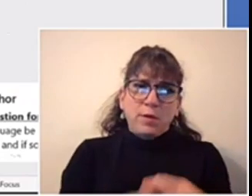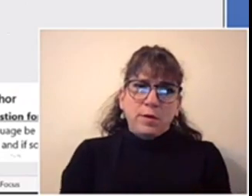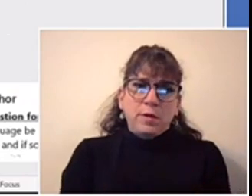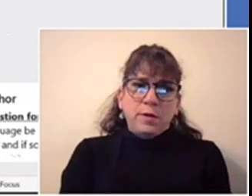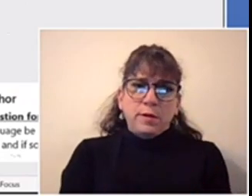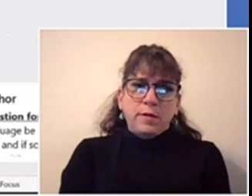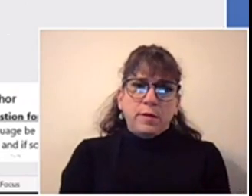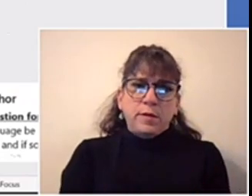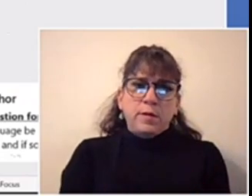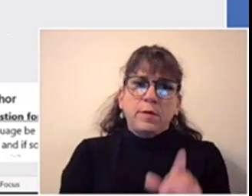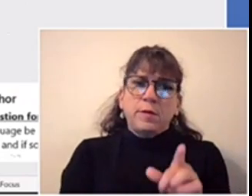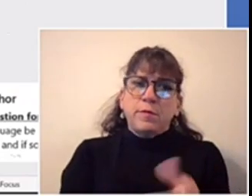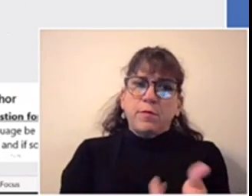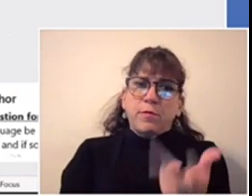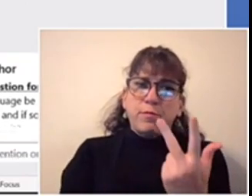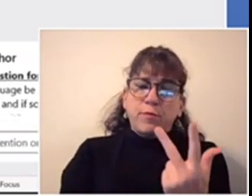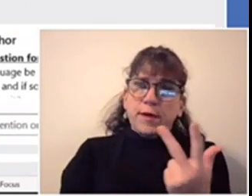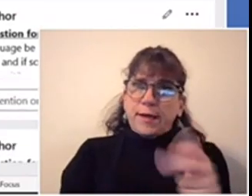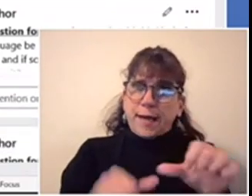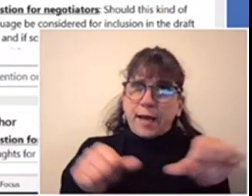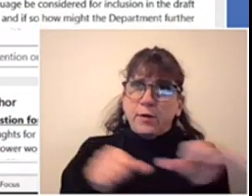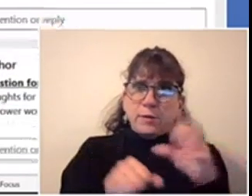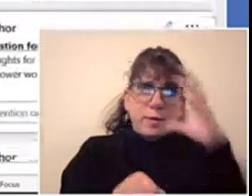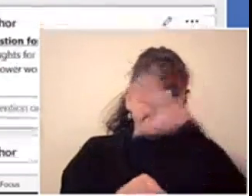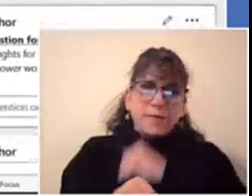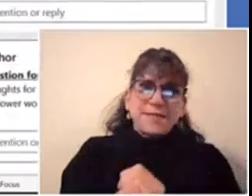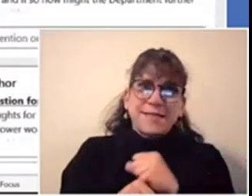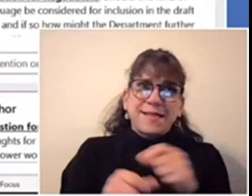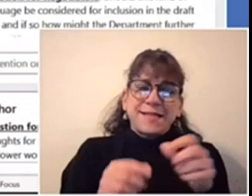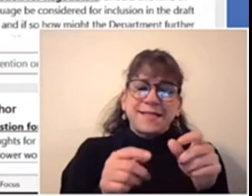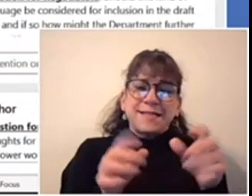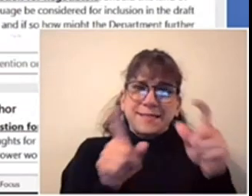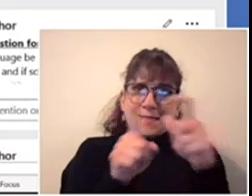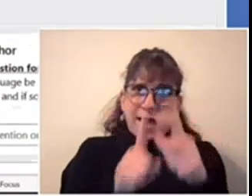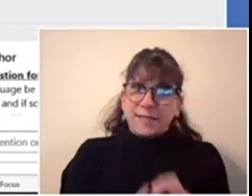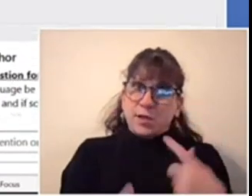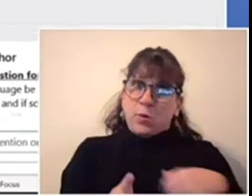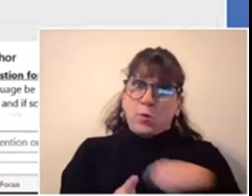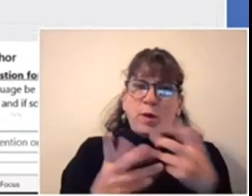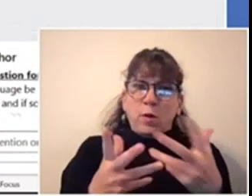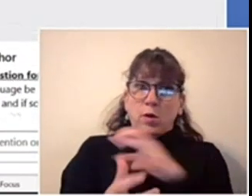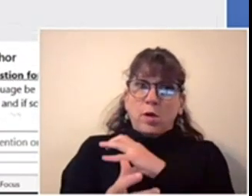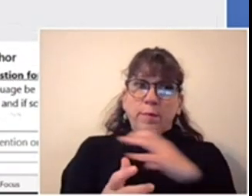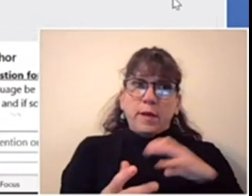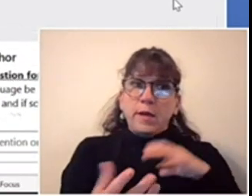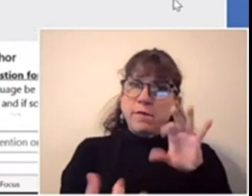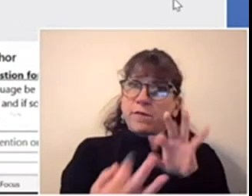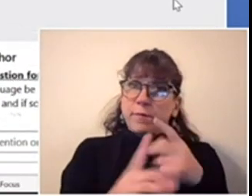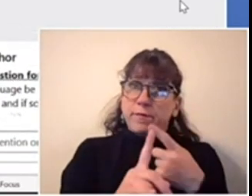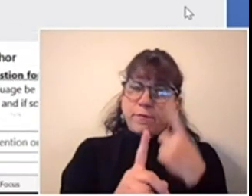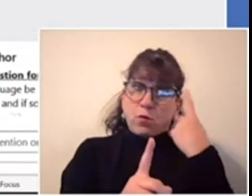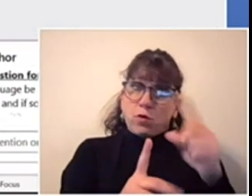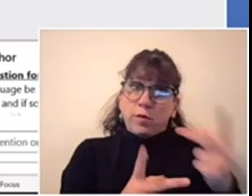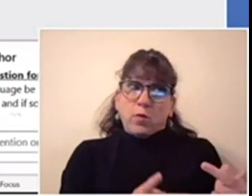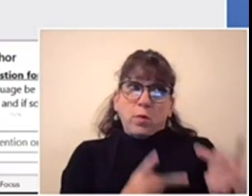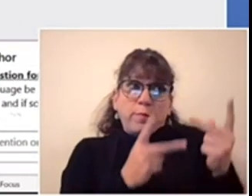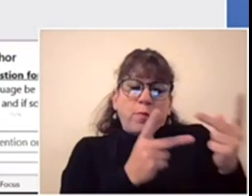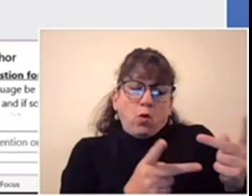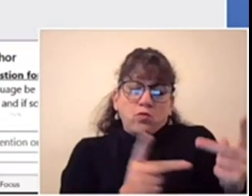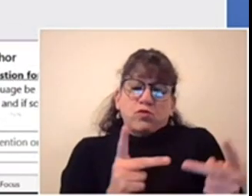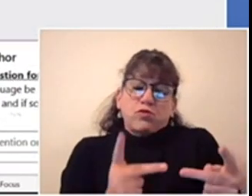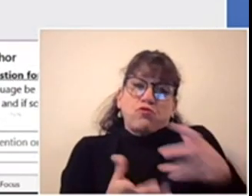three areas with missing text. These are places where we want committee feedback on the proposed draft additional